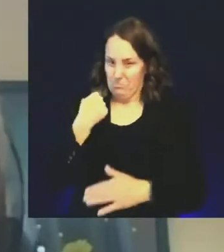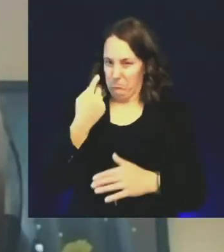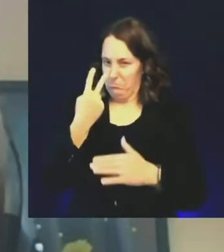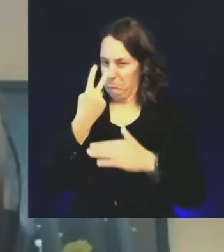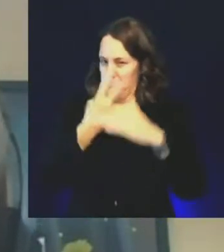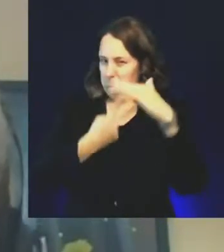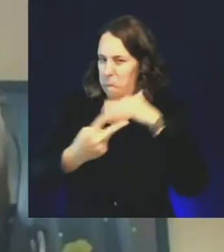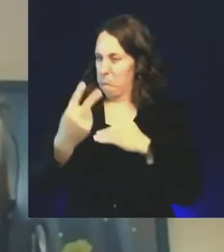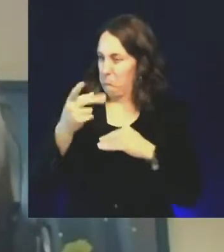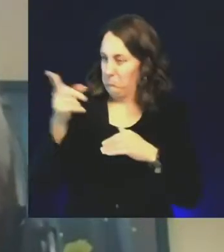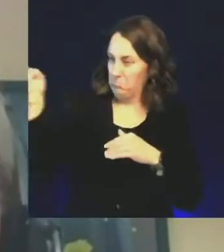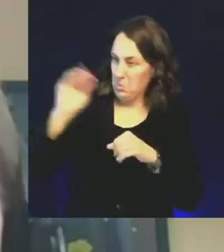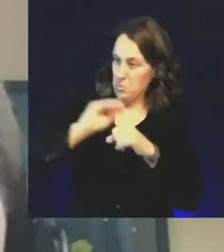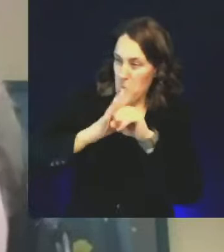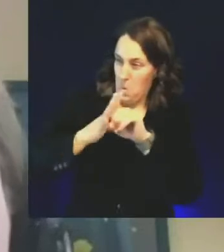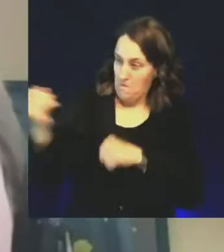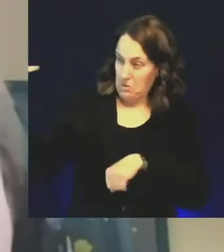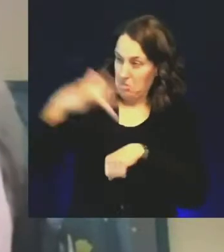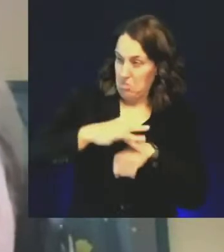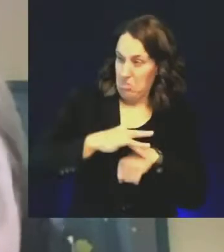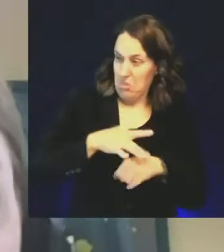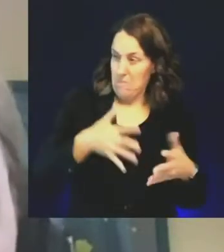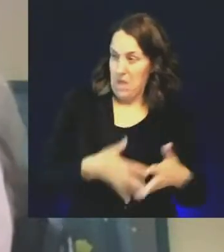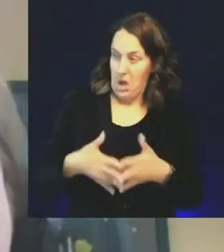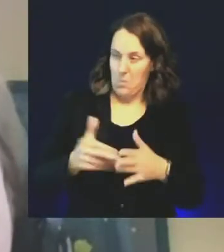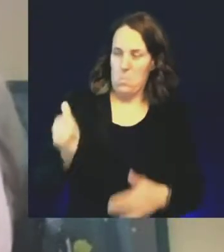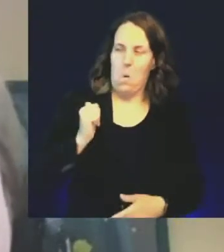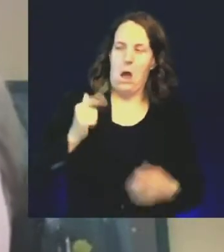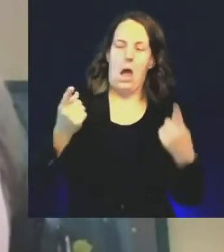in Wisconsin and thought, well, aren't we lucky? Because